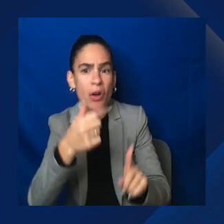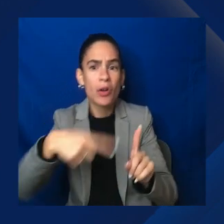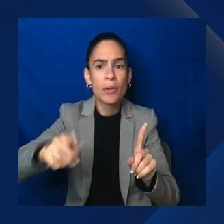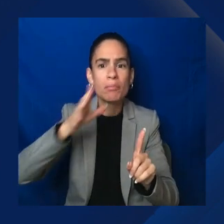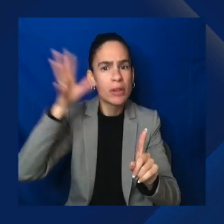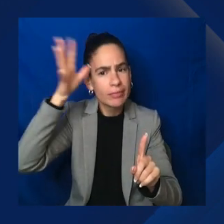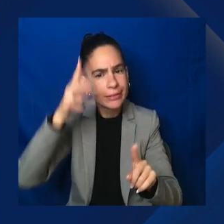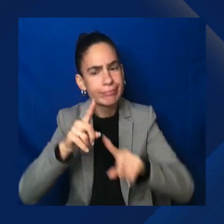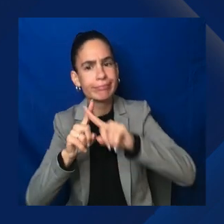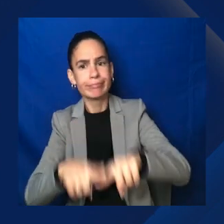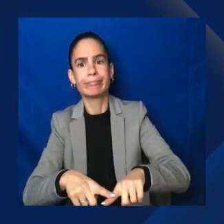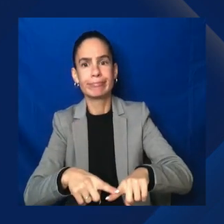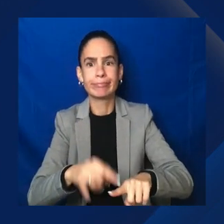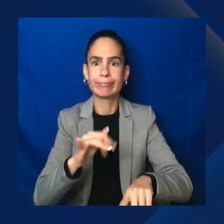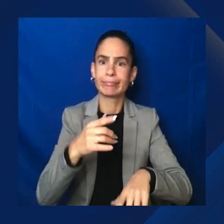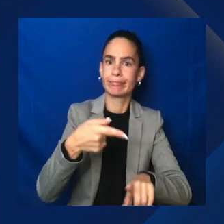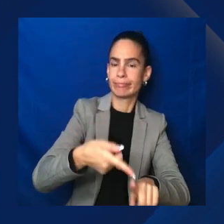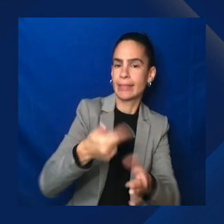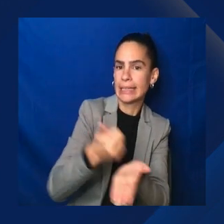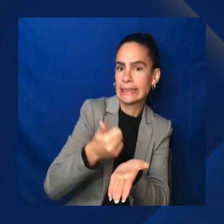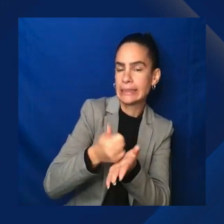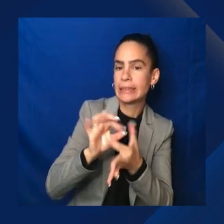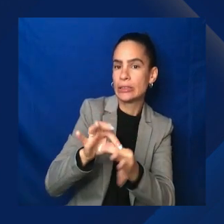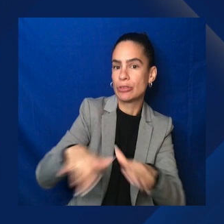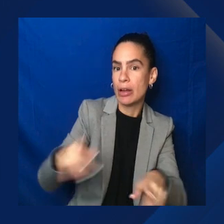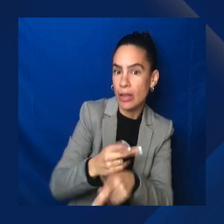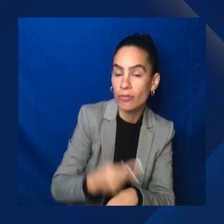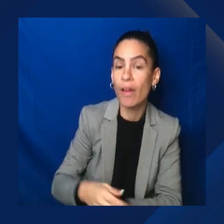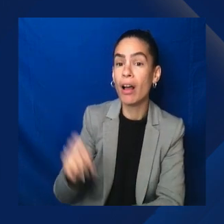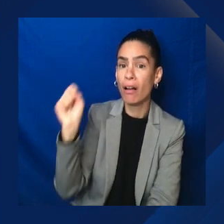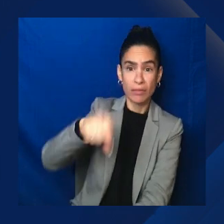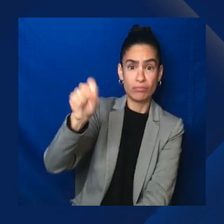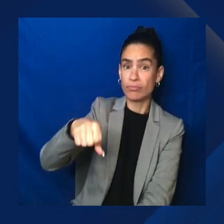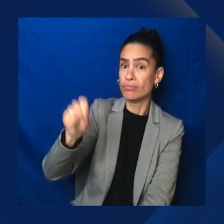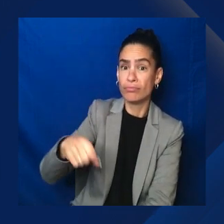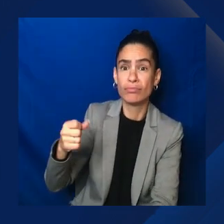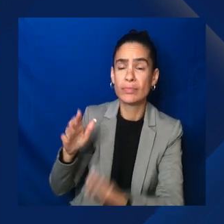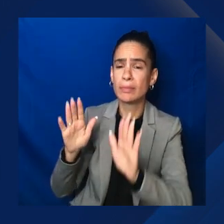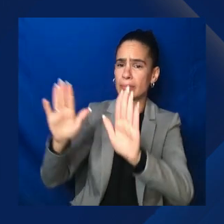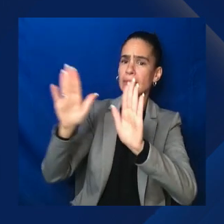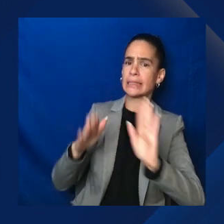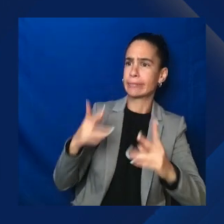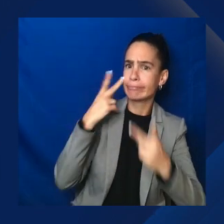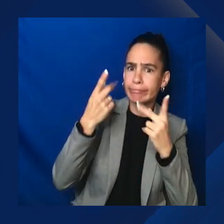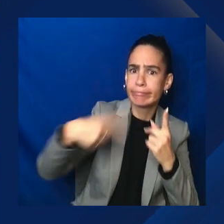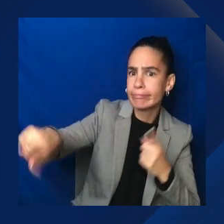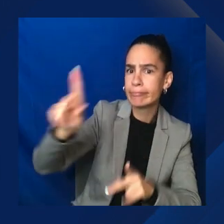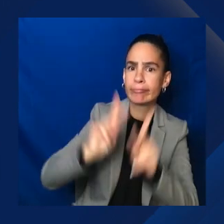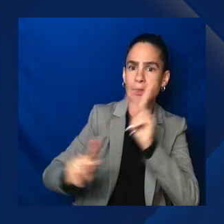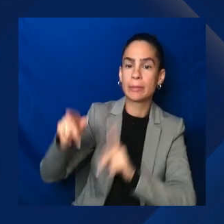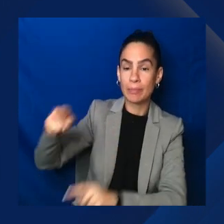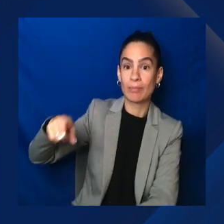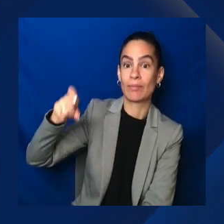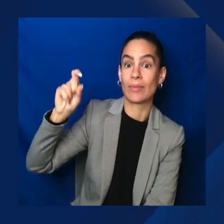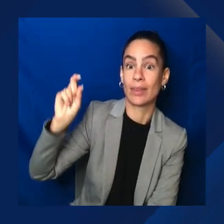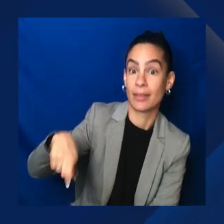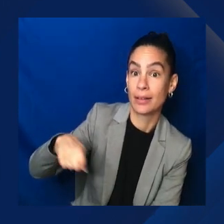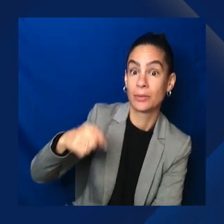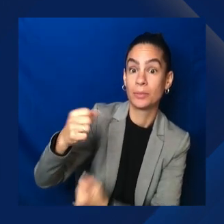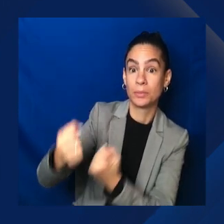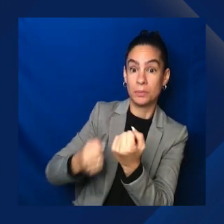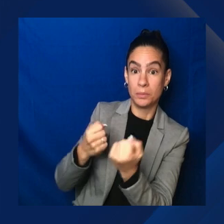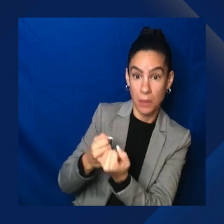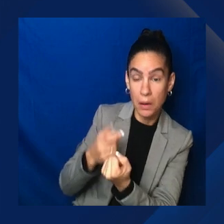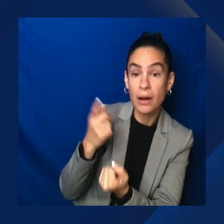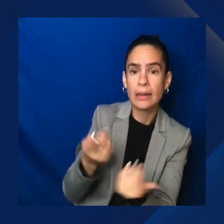just amazing to see the individuals, you know, who do need the support and hear their stories, you know, of what their days are like and